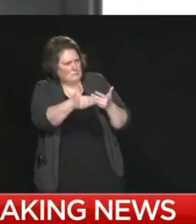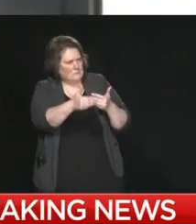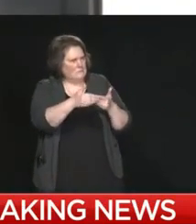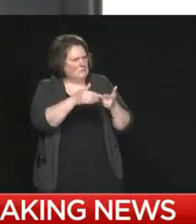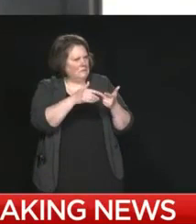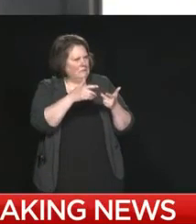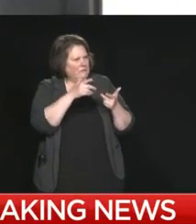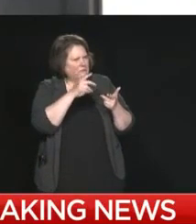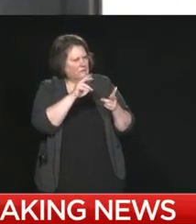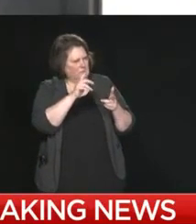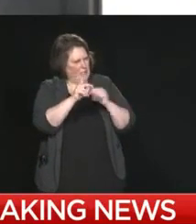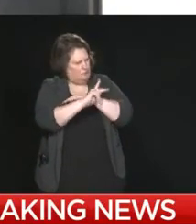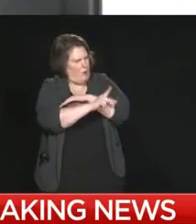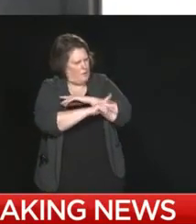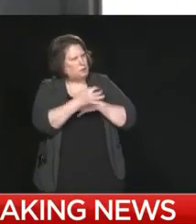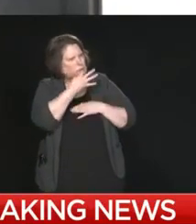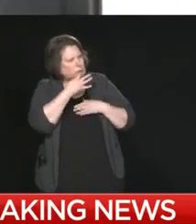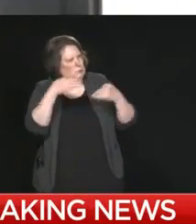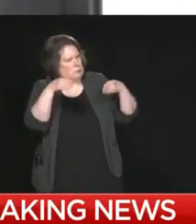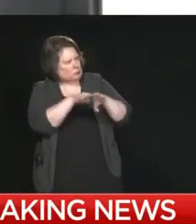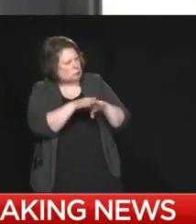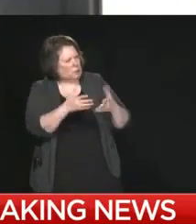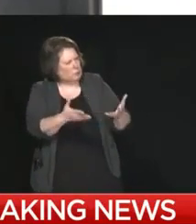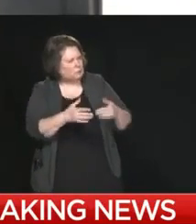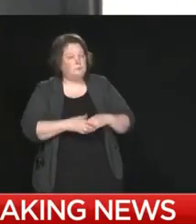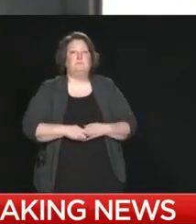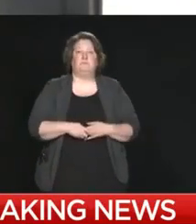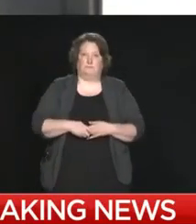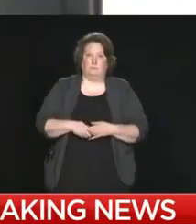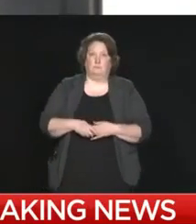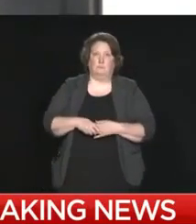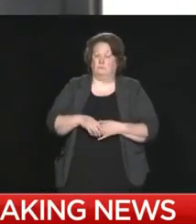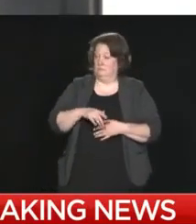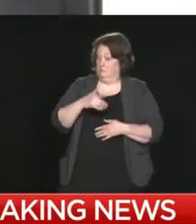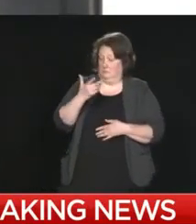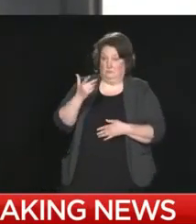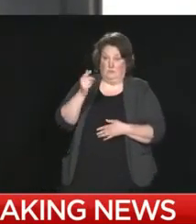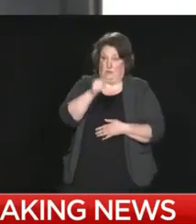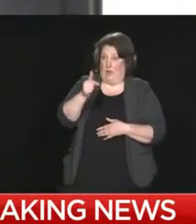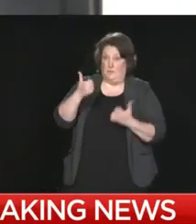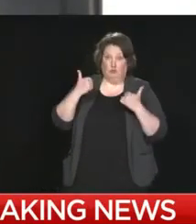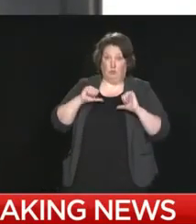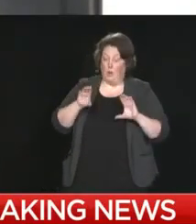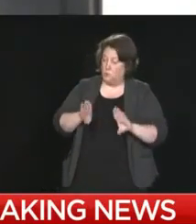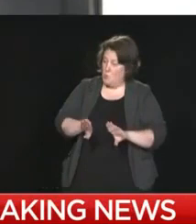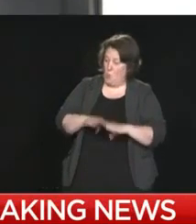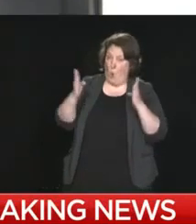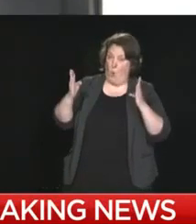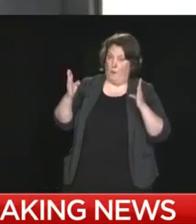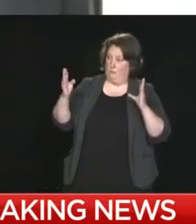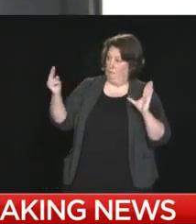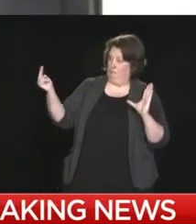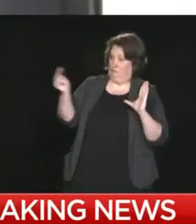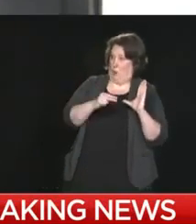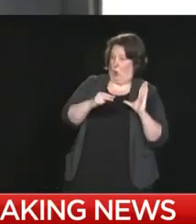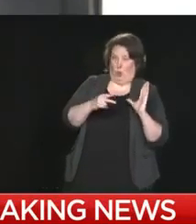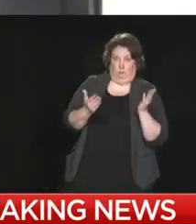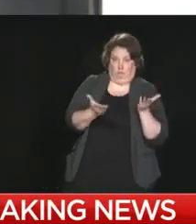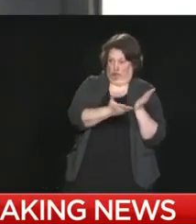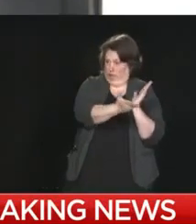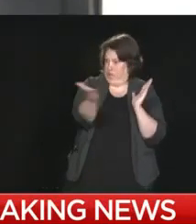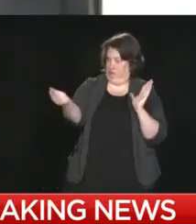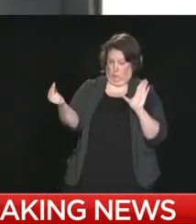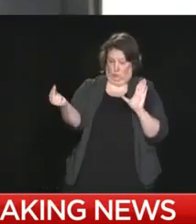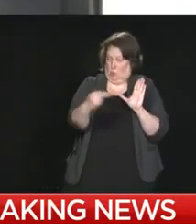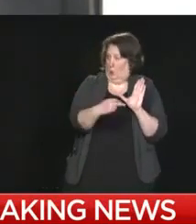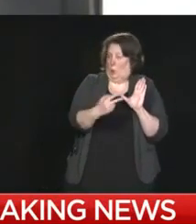sitting. We've continued, Ryan, to demonstrate openness and transparency on all the measures we've put forward.